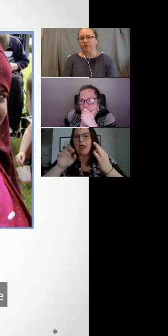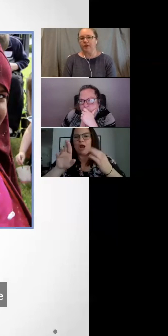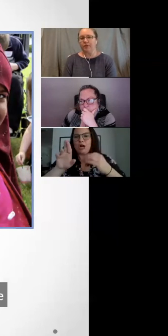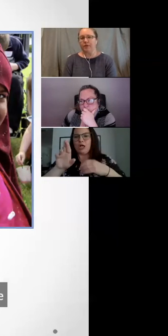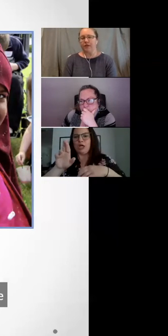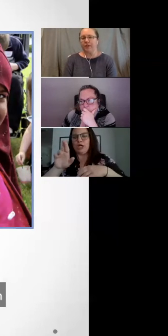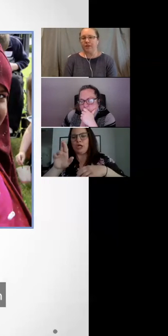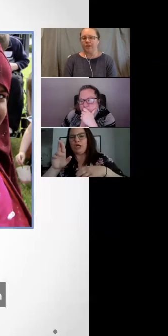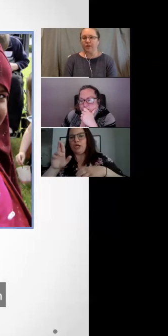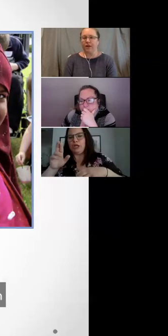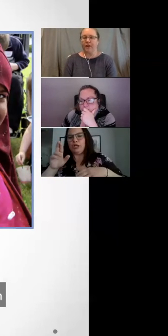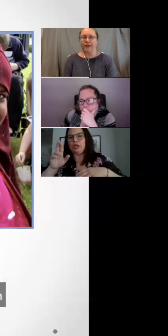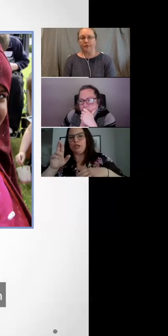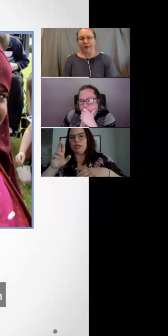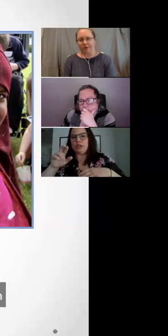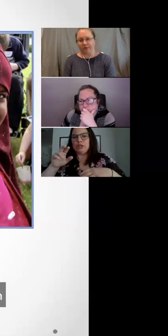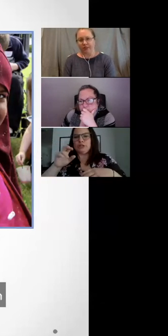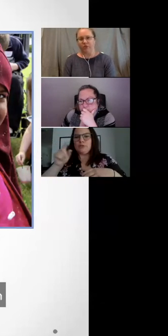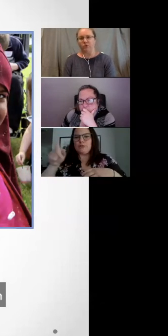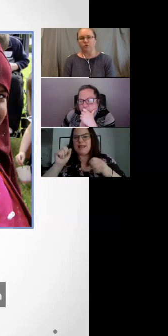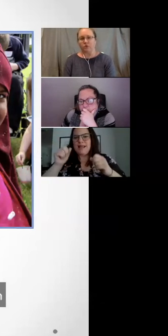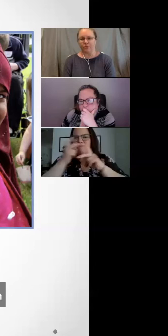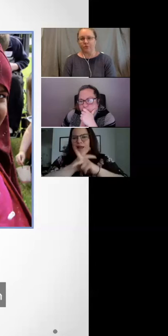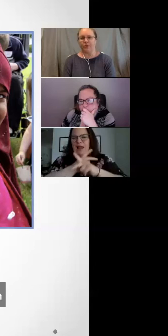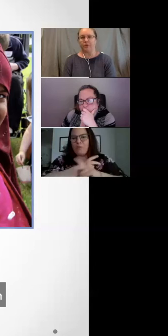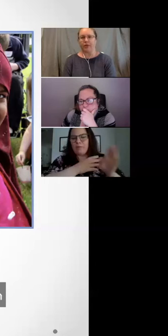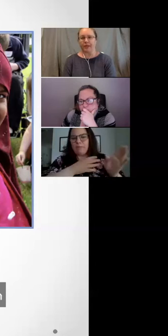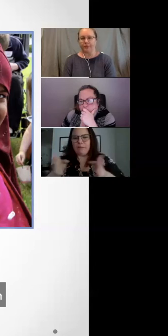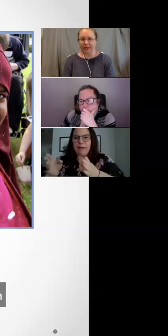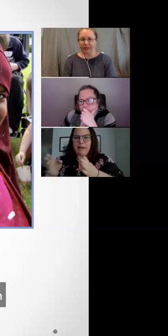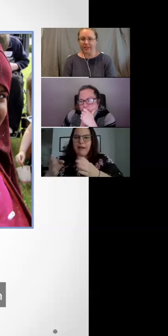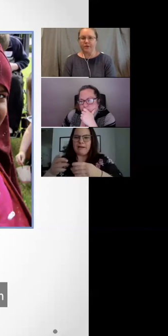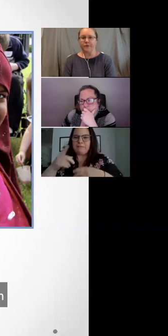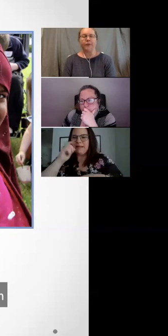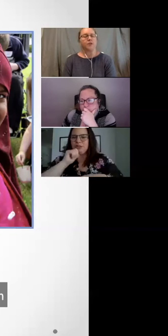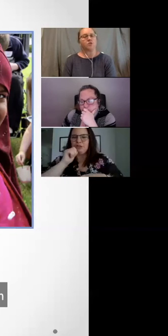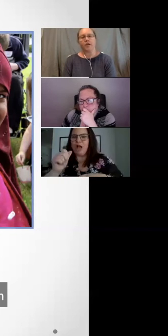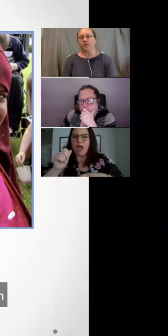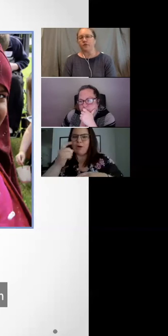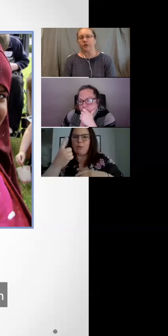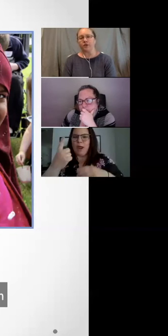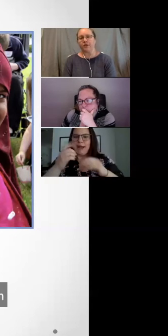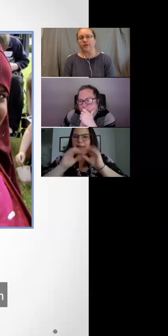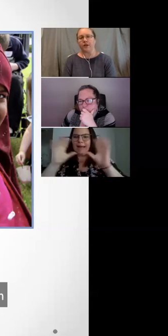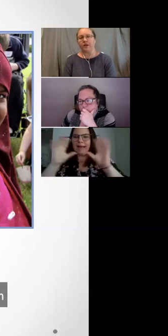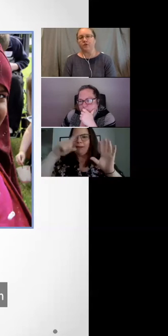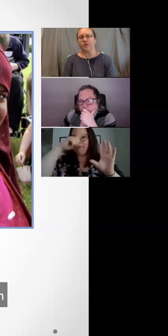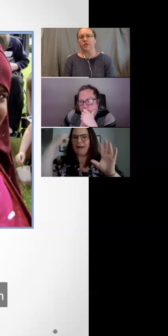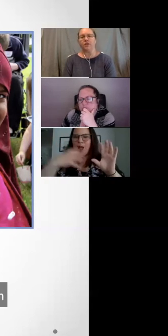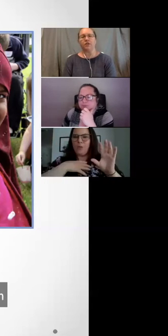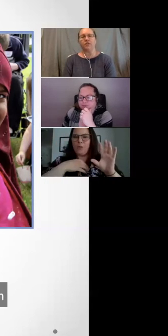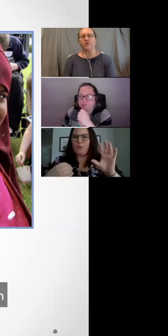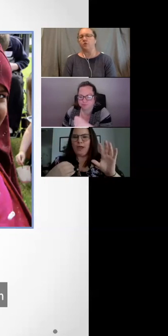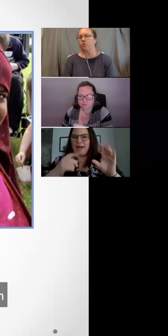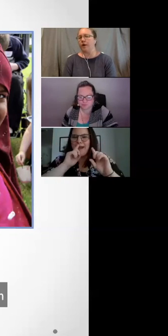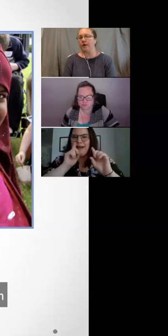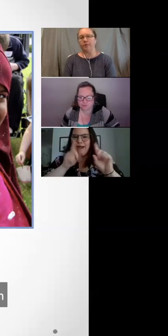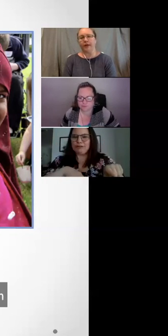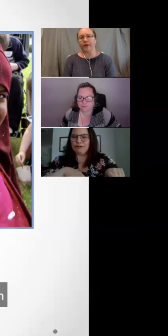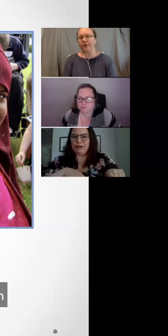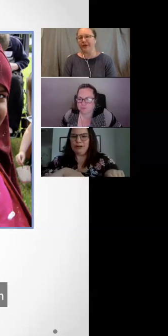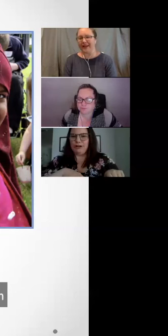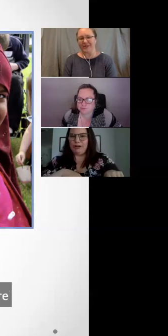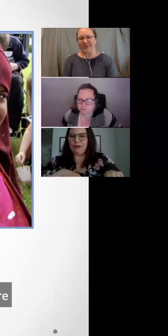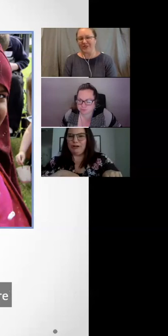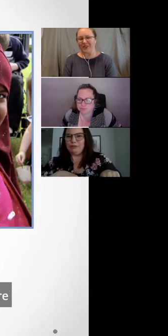with the family navigator and that family in order to put a plan in place, trying to figure things out. There is no one black